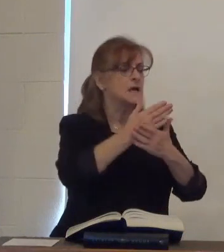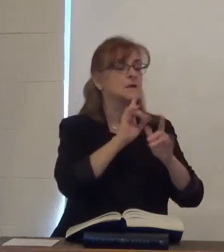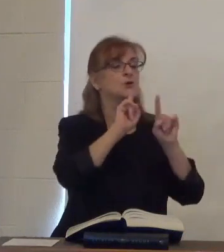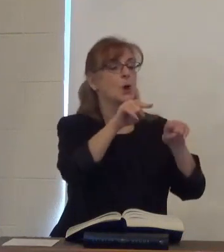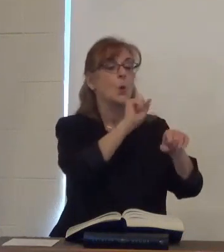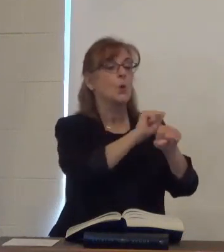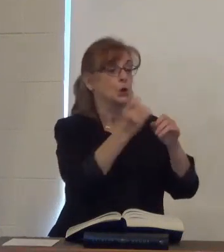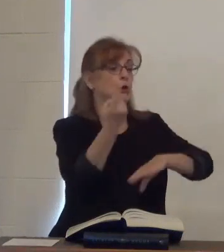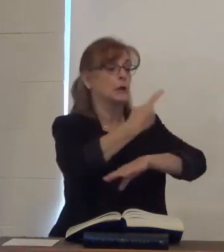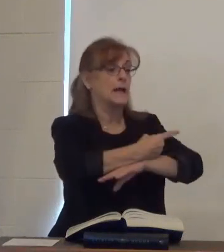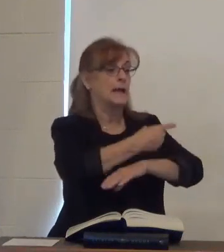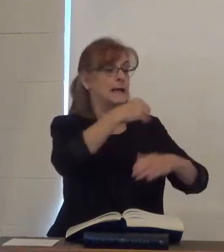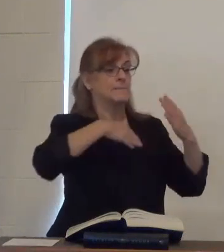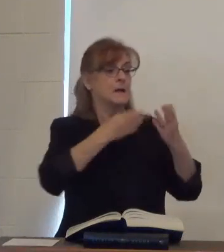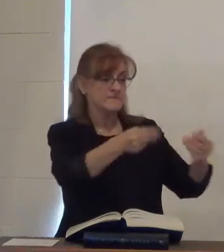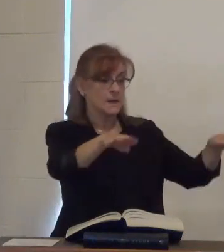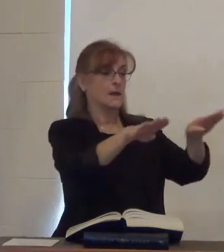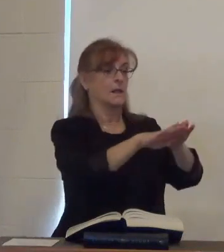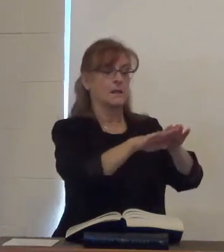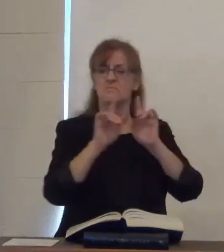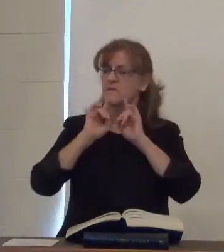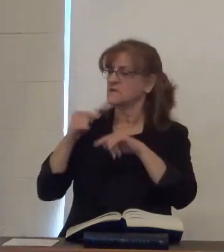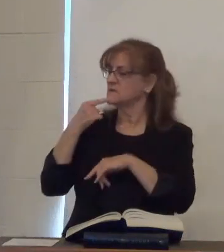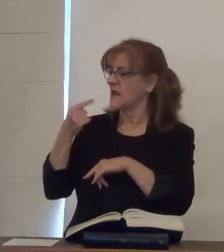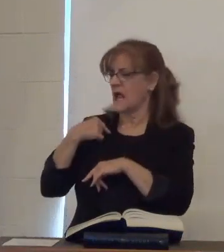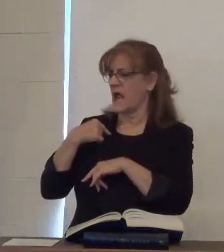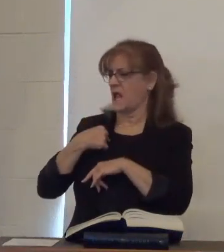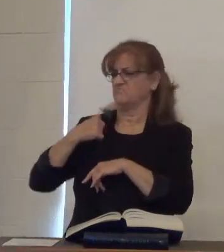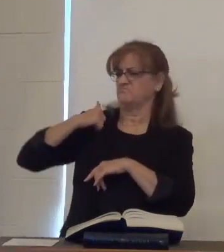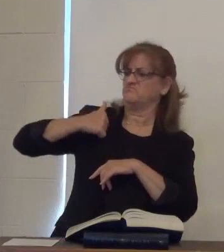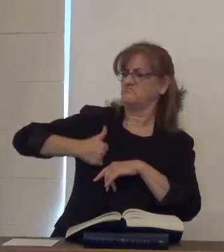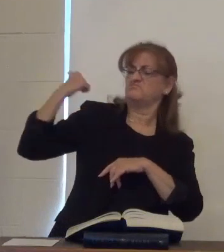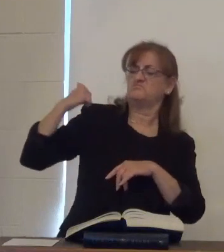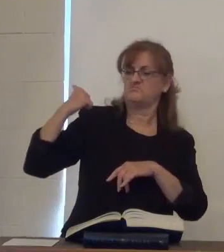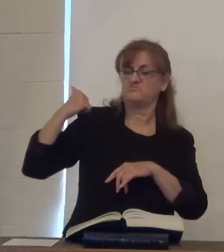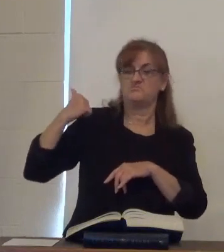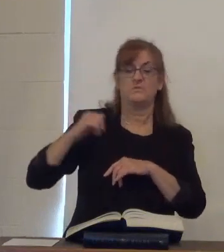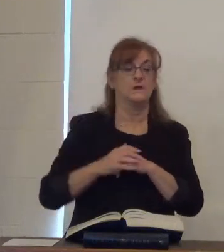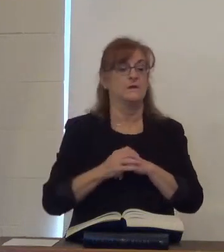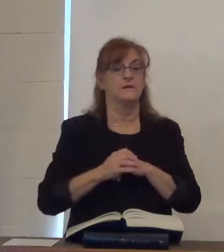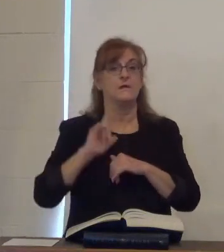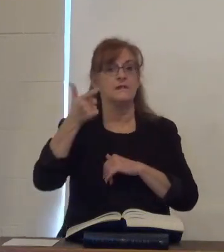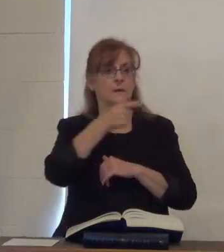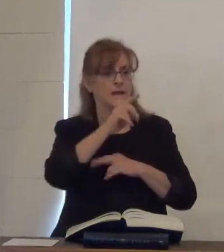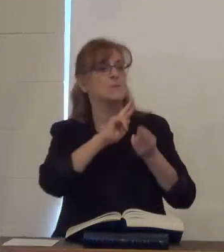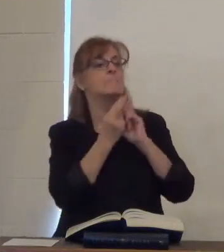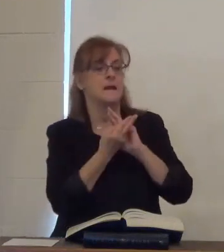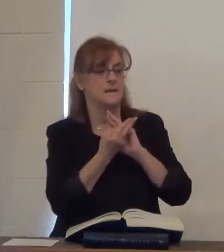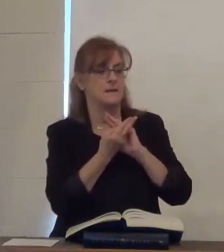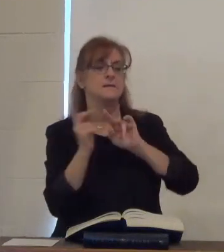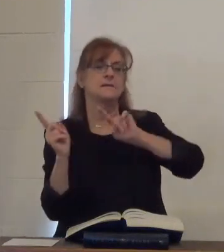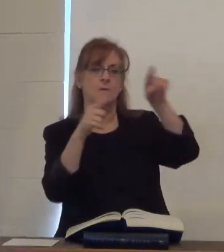go work today in my vineyard. He answered and said, I will not. But afterward he repented and